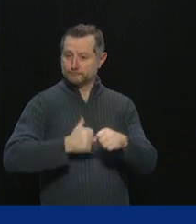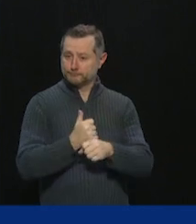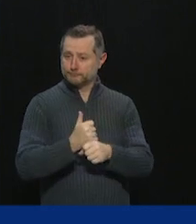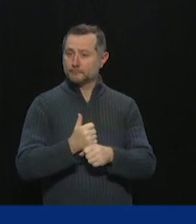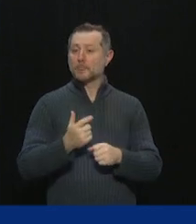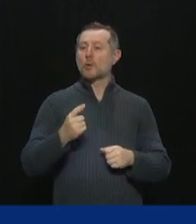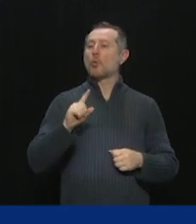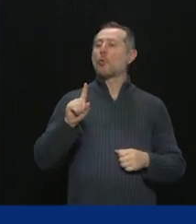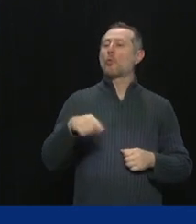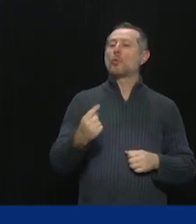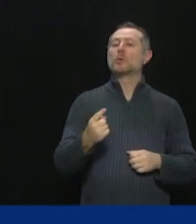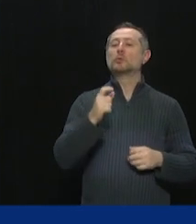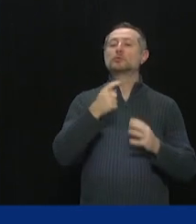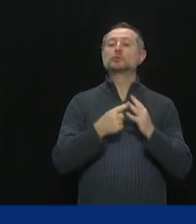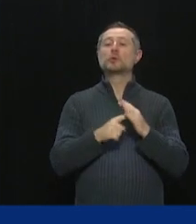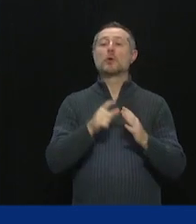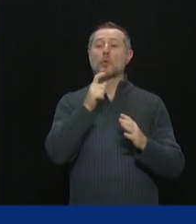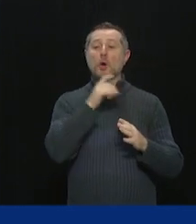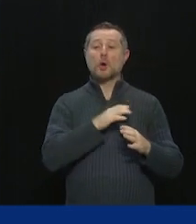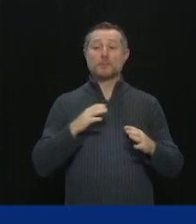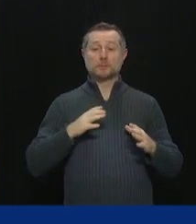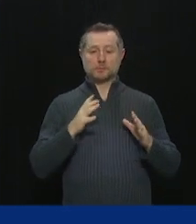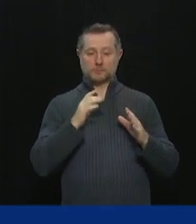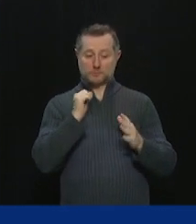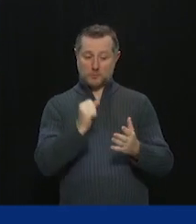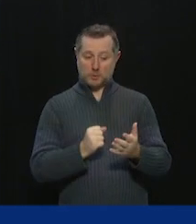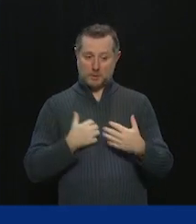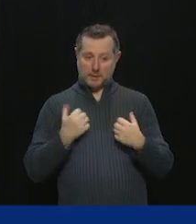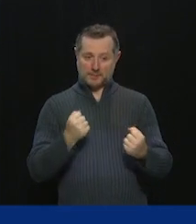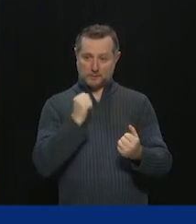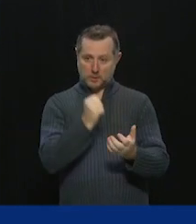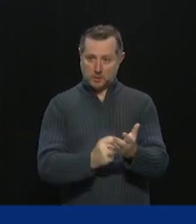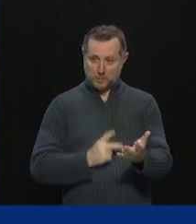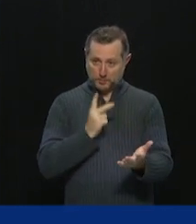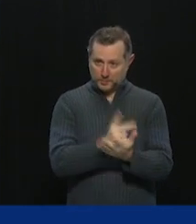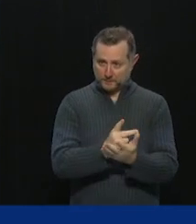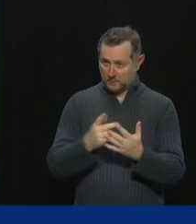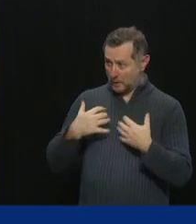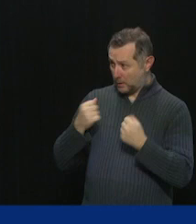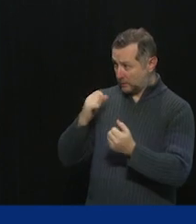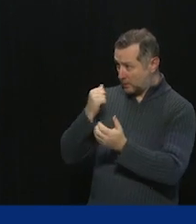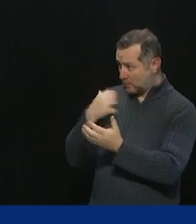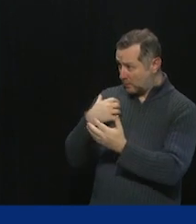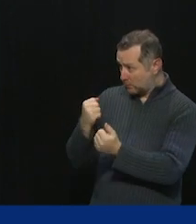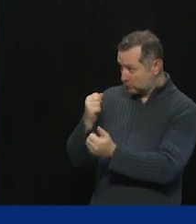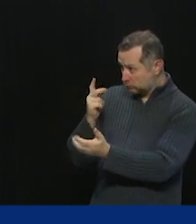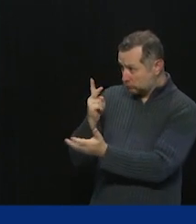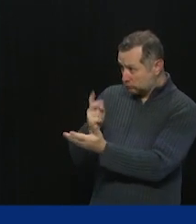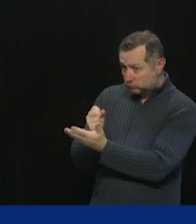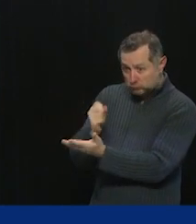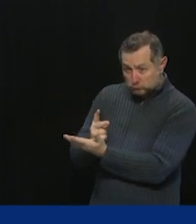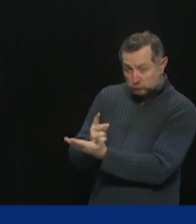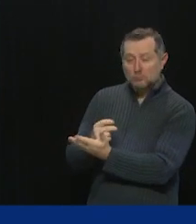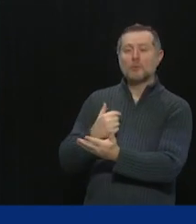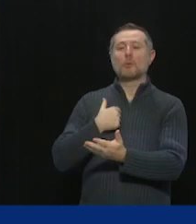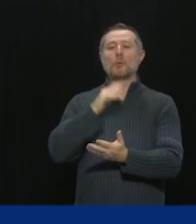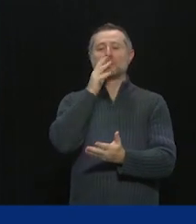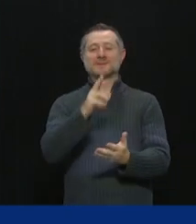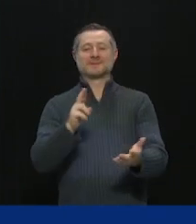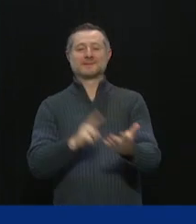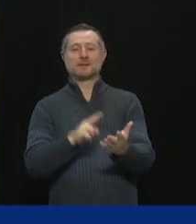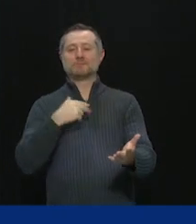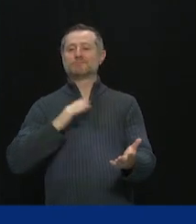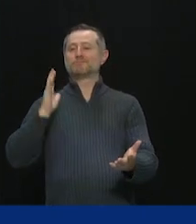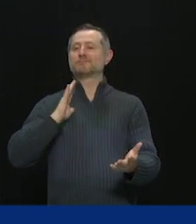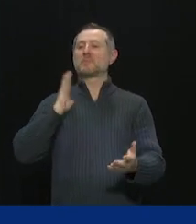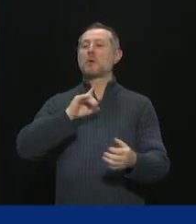triggers it. I've talked to the Commissioner of Health. I say, let's get it done. Back when this was signed, we all had this vision that the pandemic